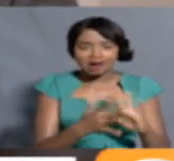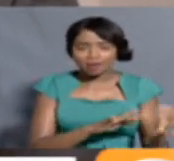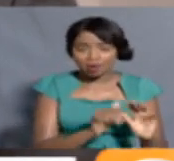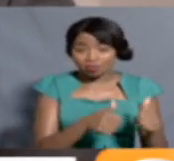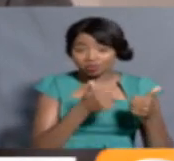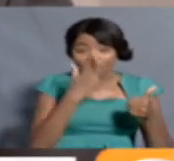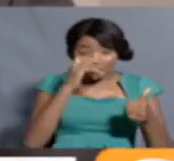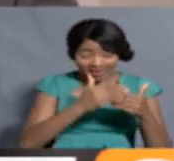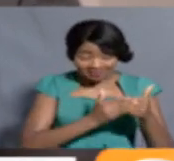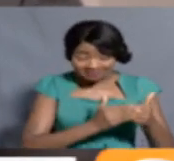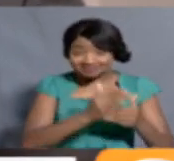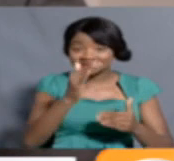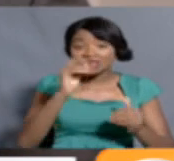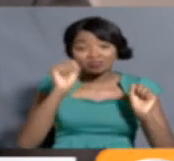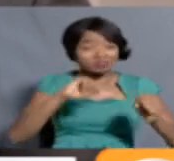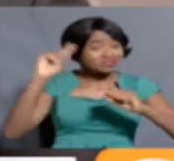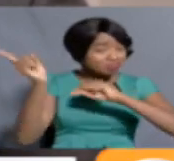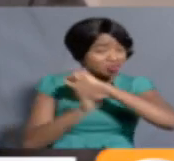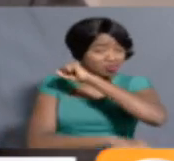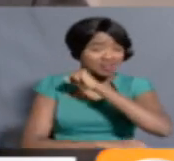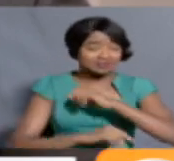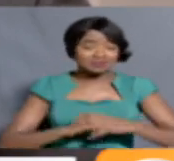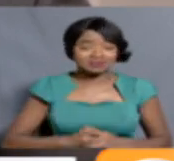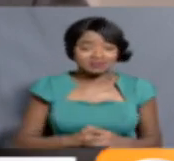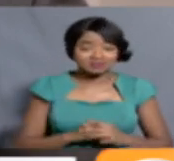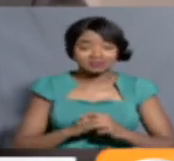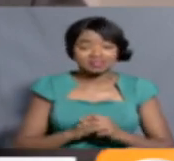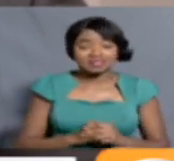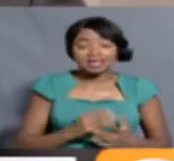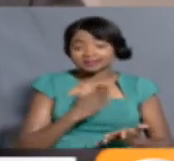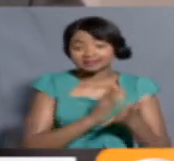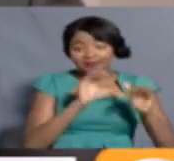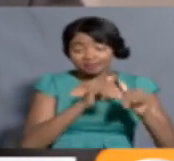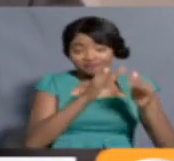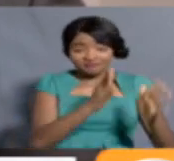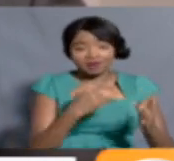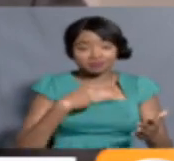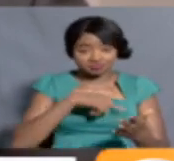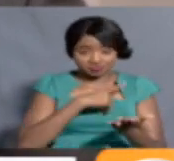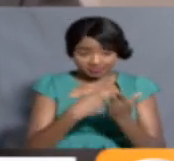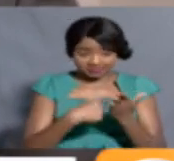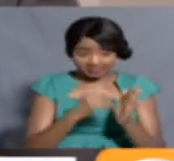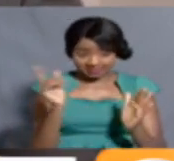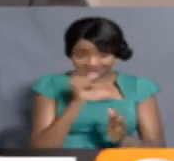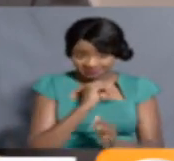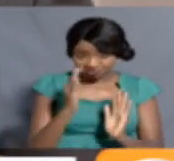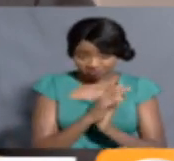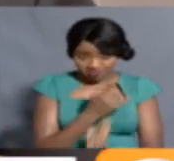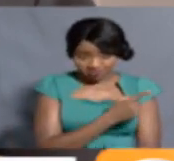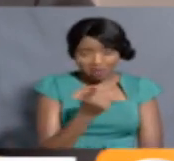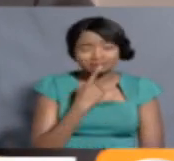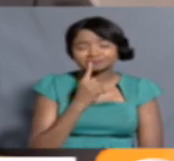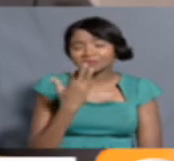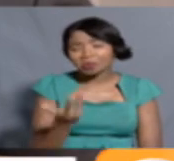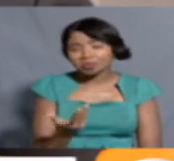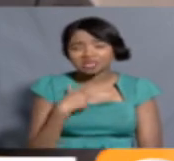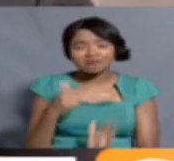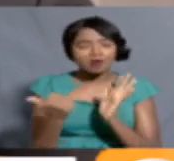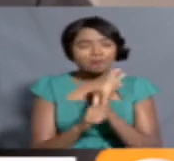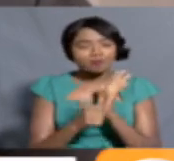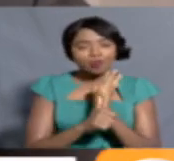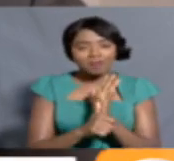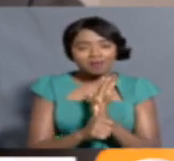worse as we move on. In fact, some of the farmers that we spoke to some time back, they were telling us there was a problem with